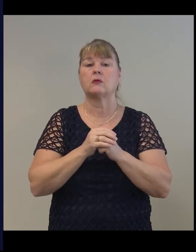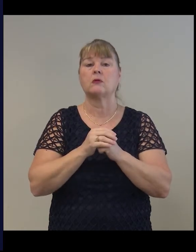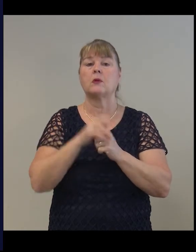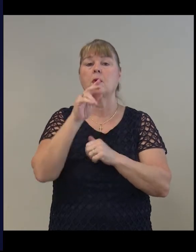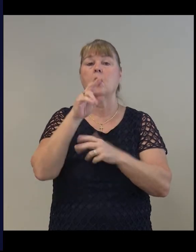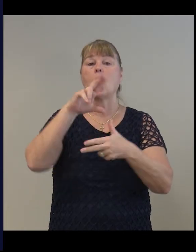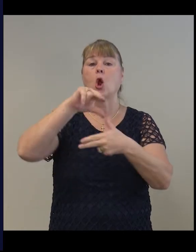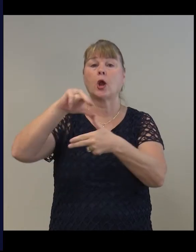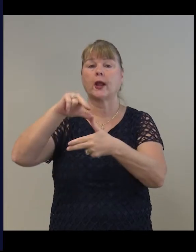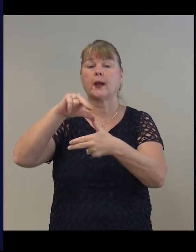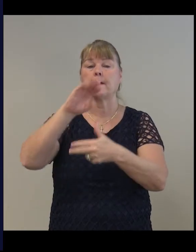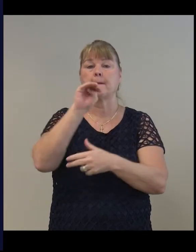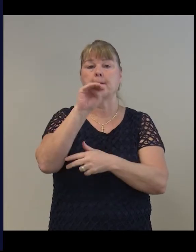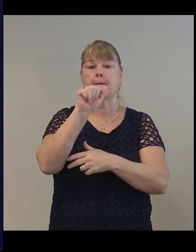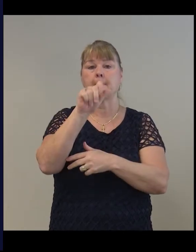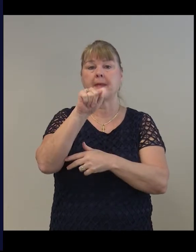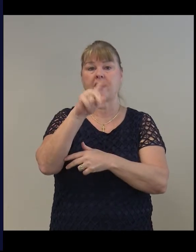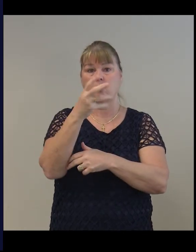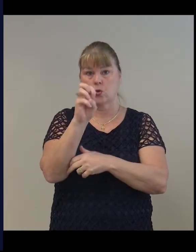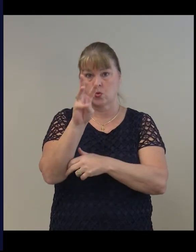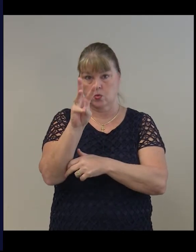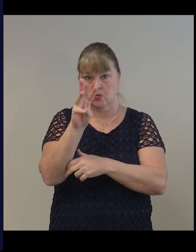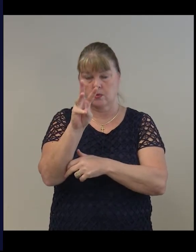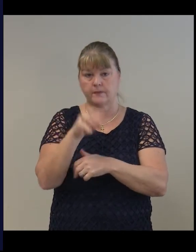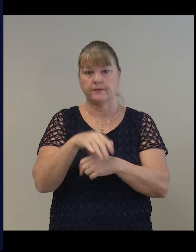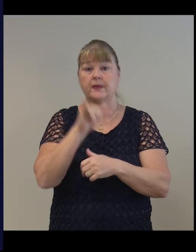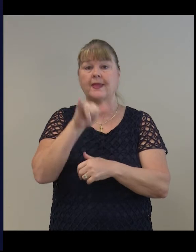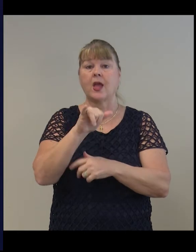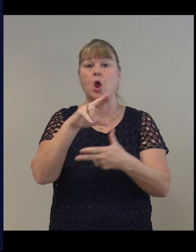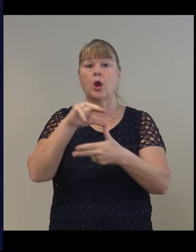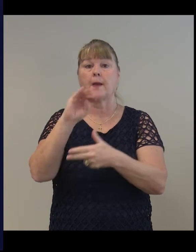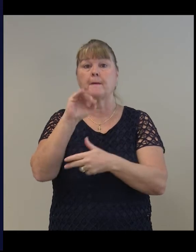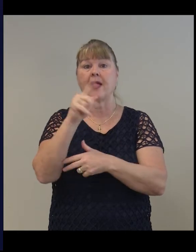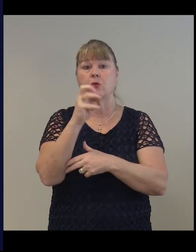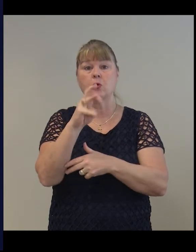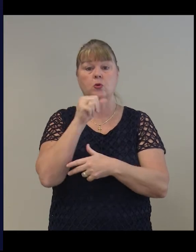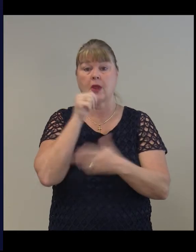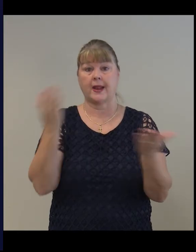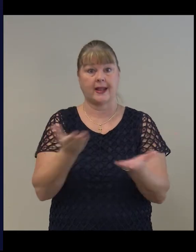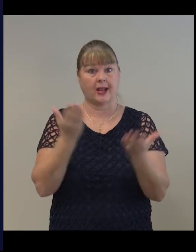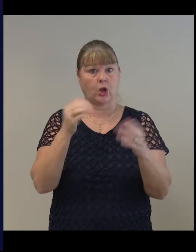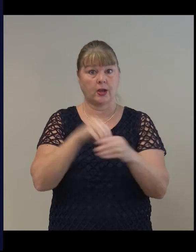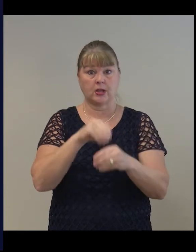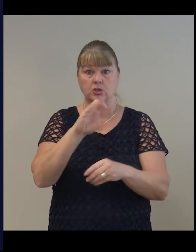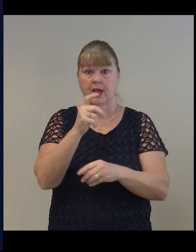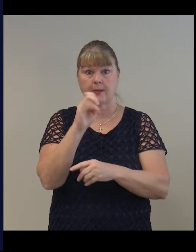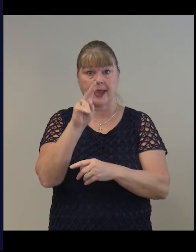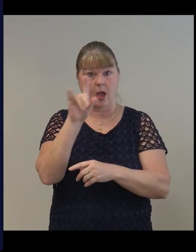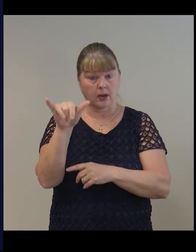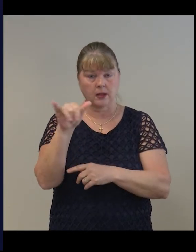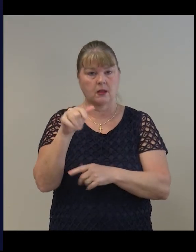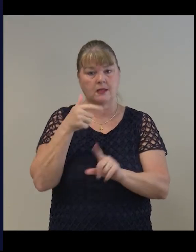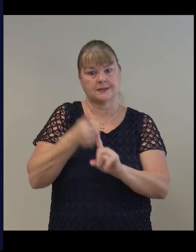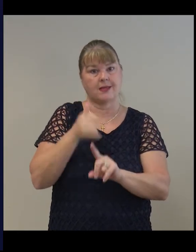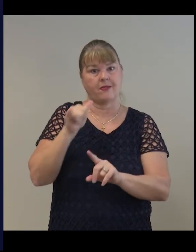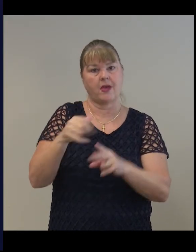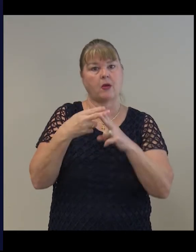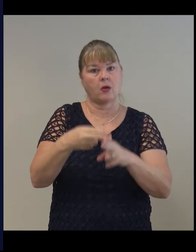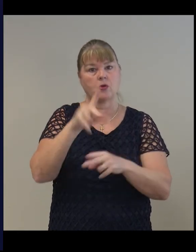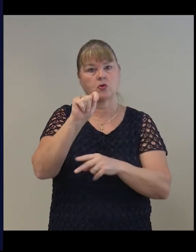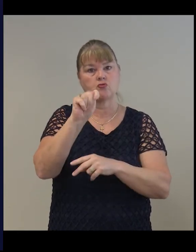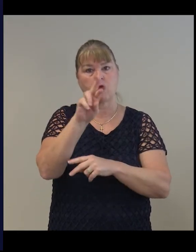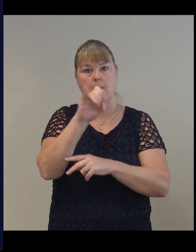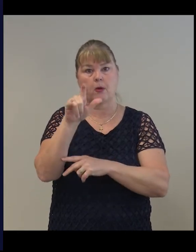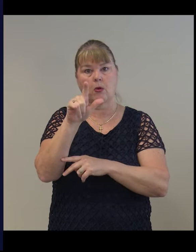Matthew. Hurricane Matthew was not a hurricane here in Chatham County. It was a tropical storm. So if you go back to those numbers that we looked